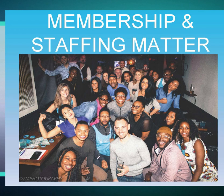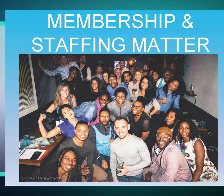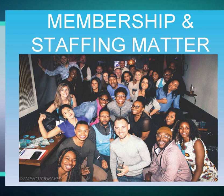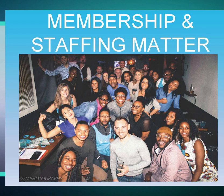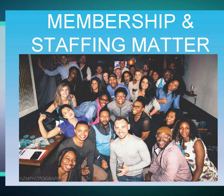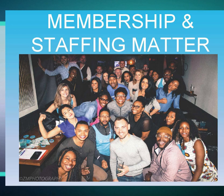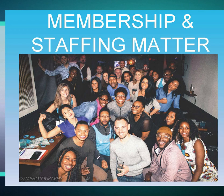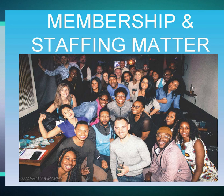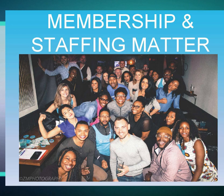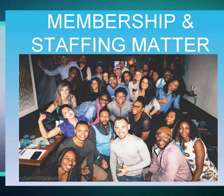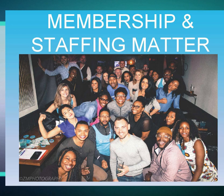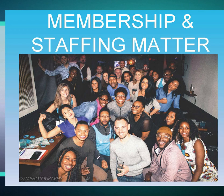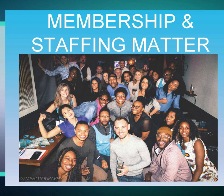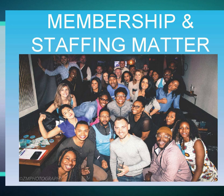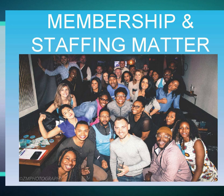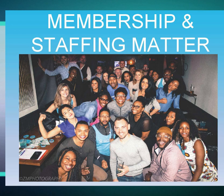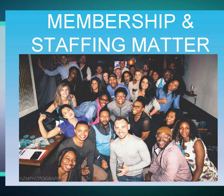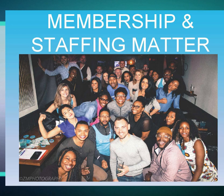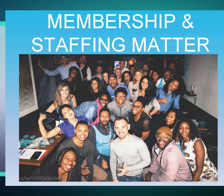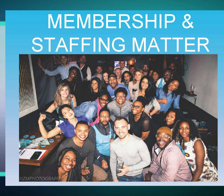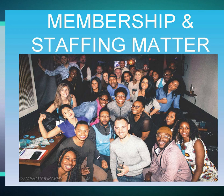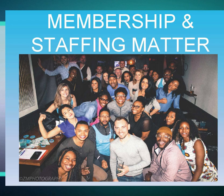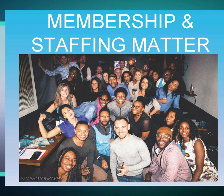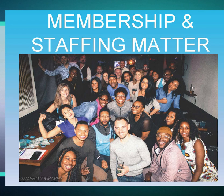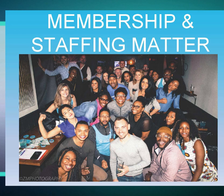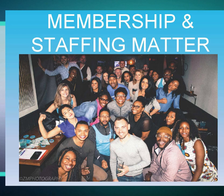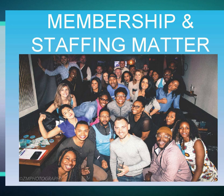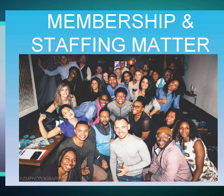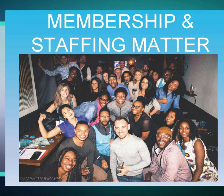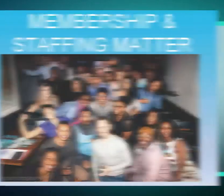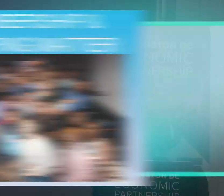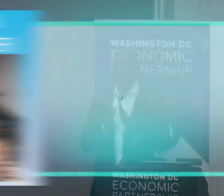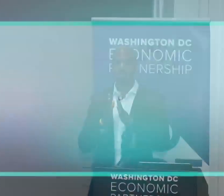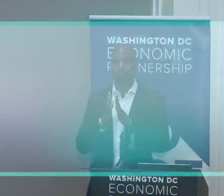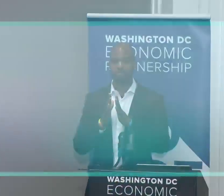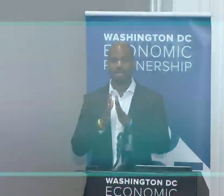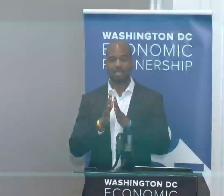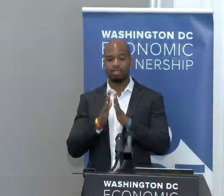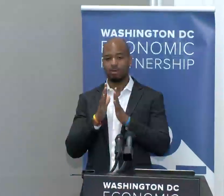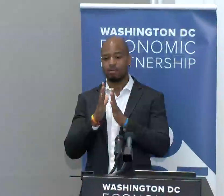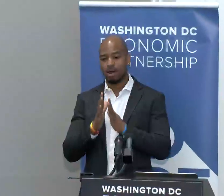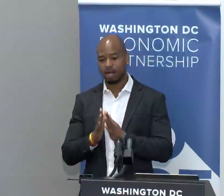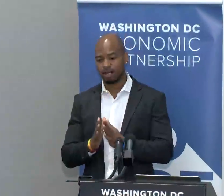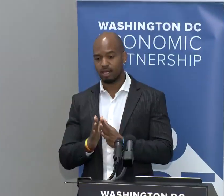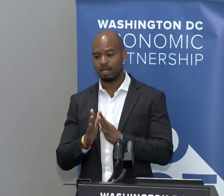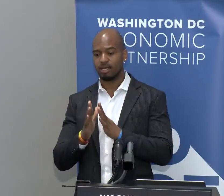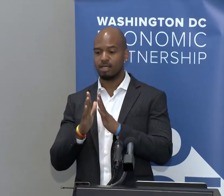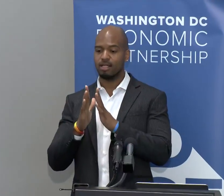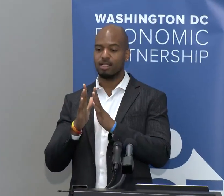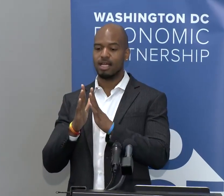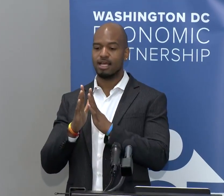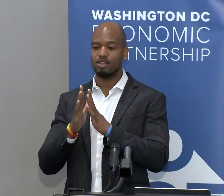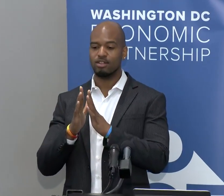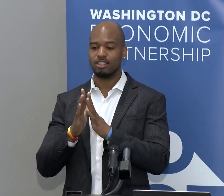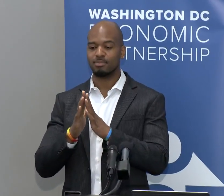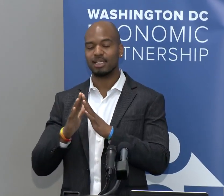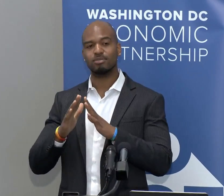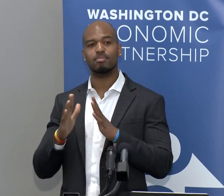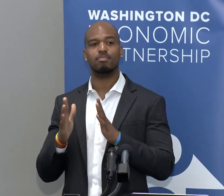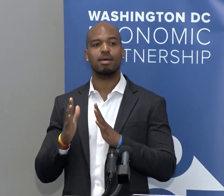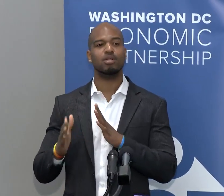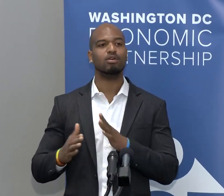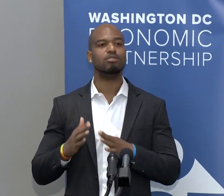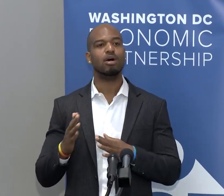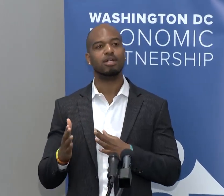the fitness community, especially in the fitness studio spaces, it's become very narrow, like in your marketing. And some